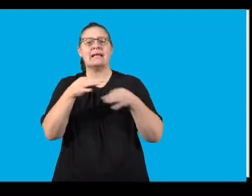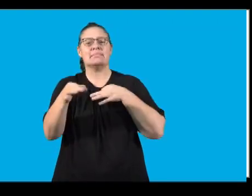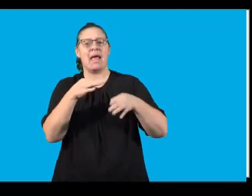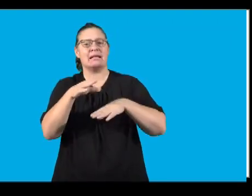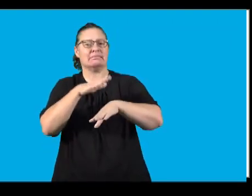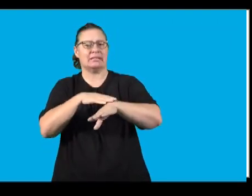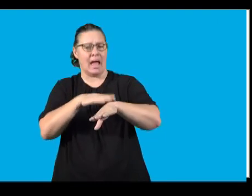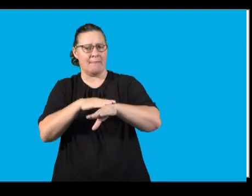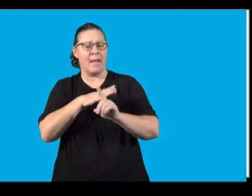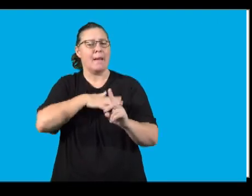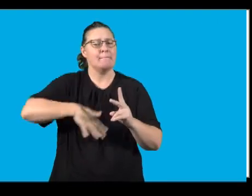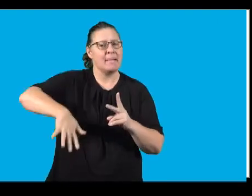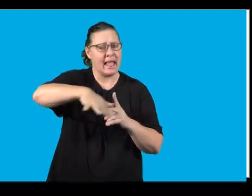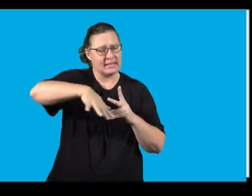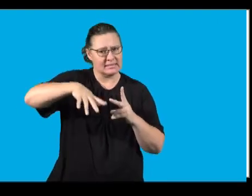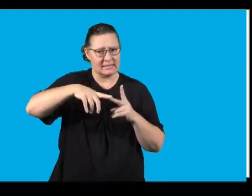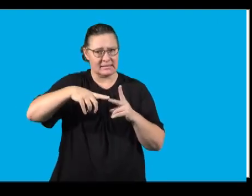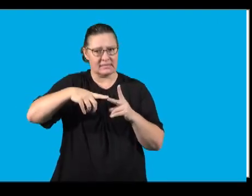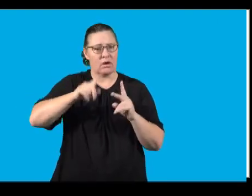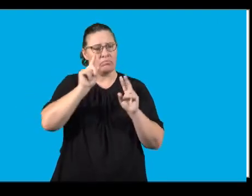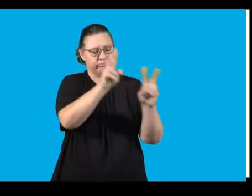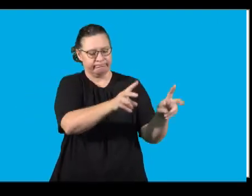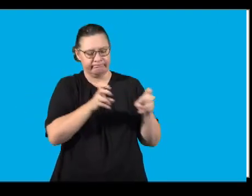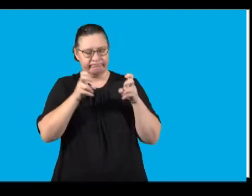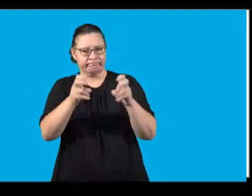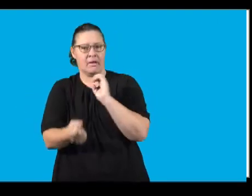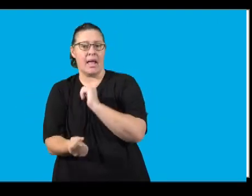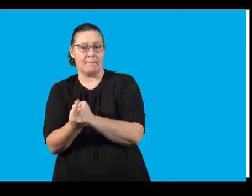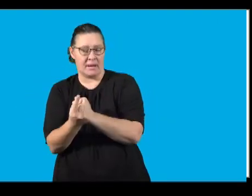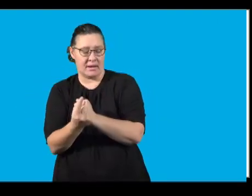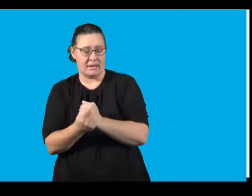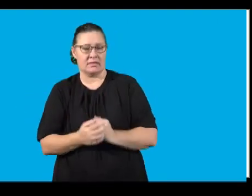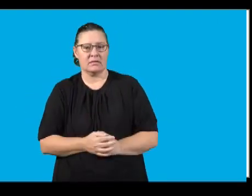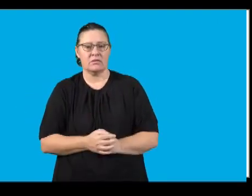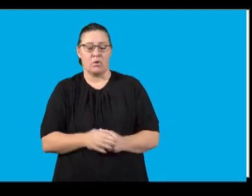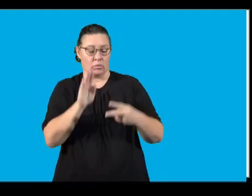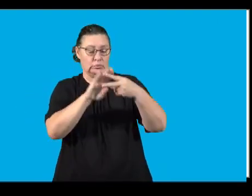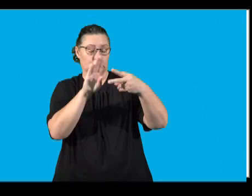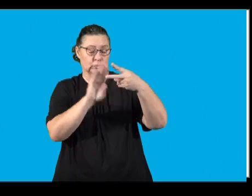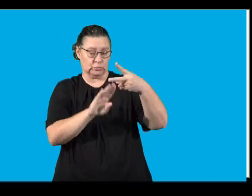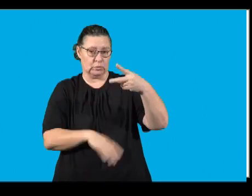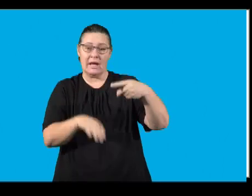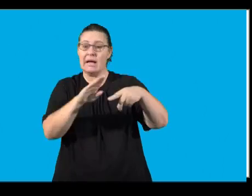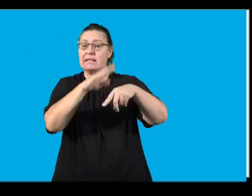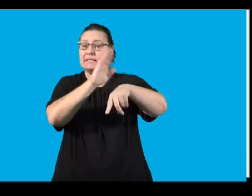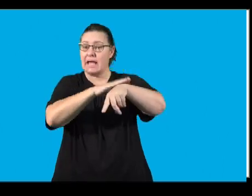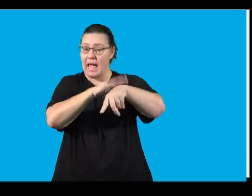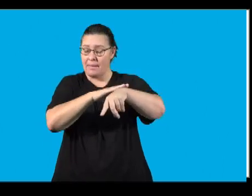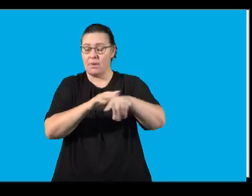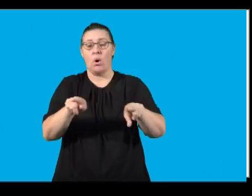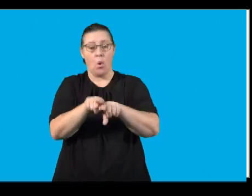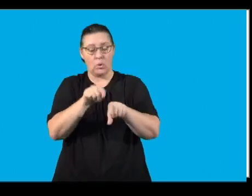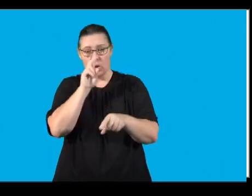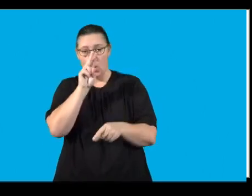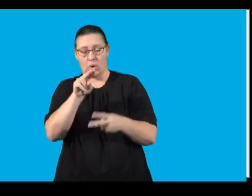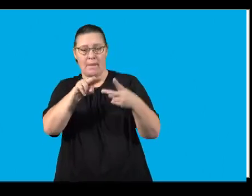the time and place where this extract is taking place. So remember, we're looking at two aspects. We're looking at time